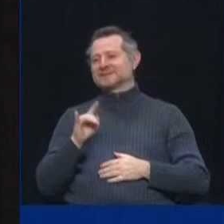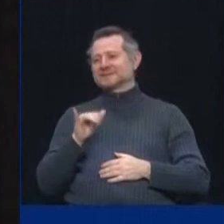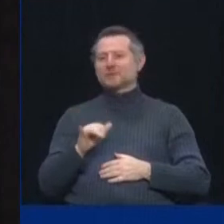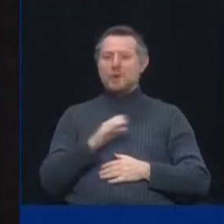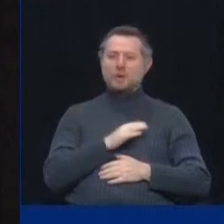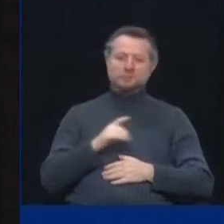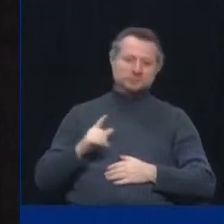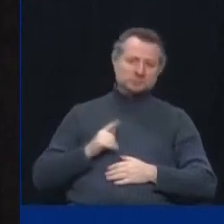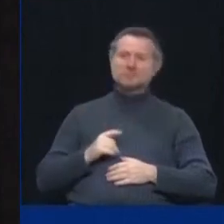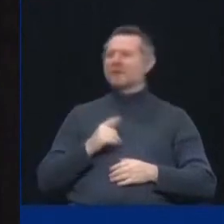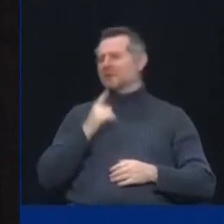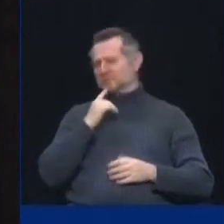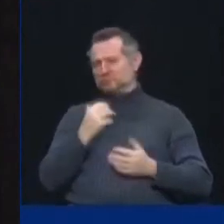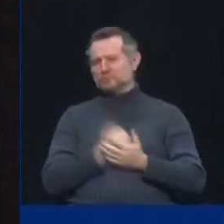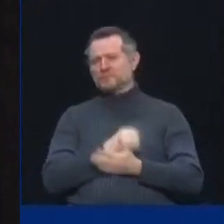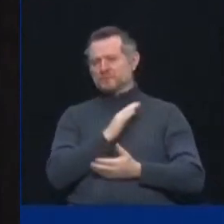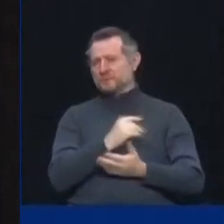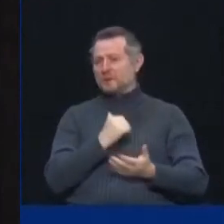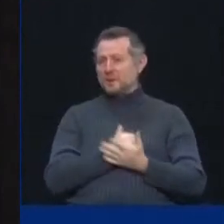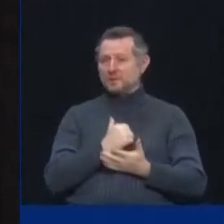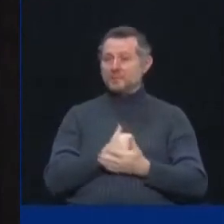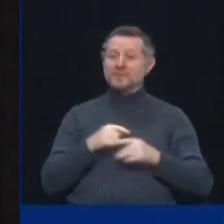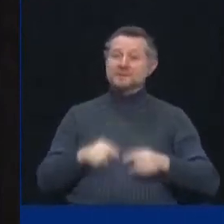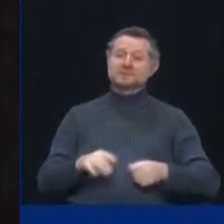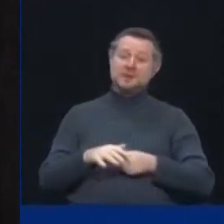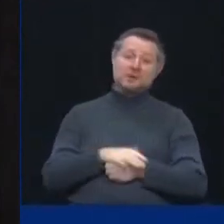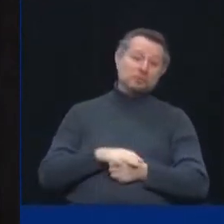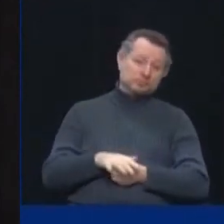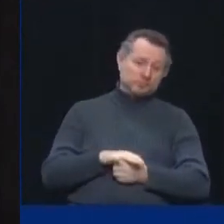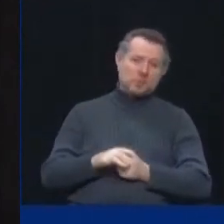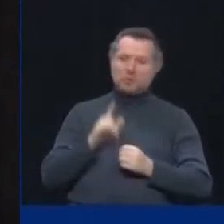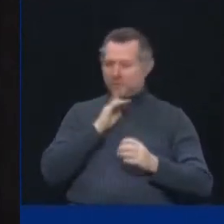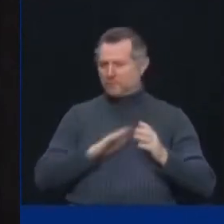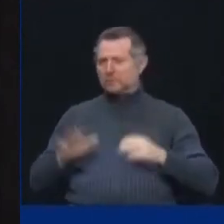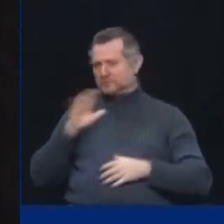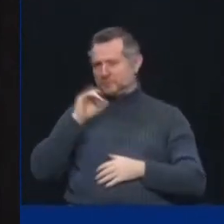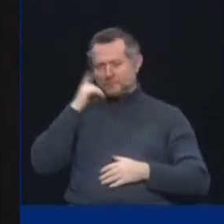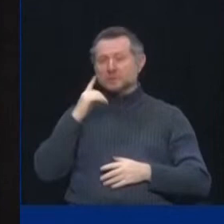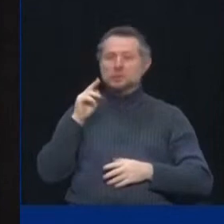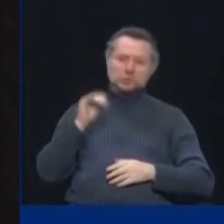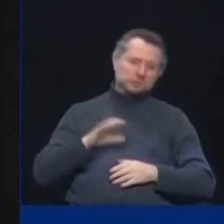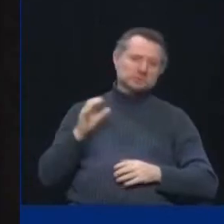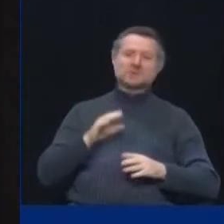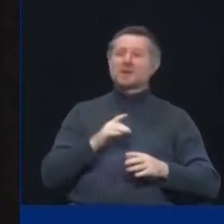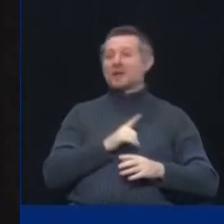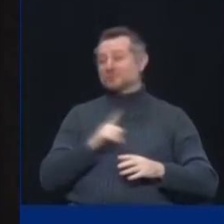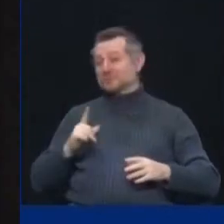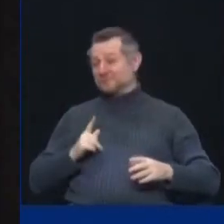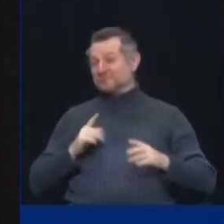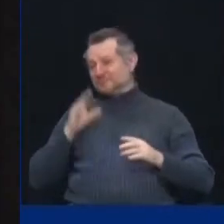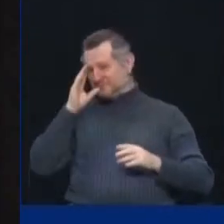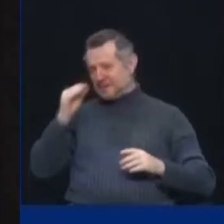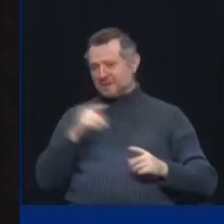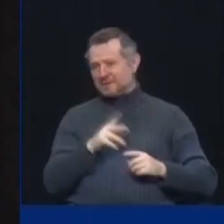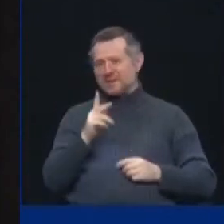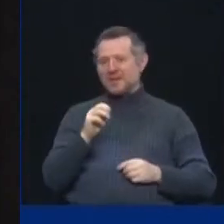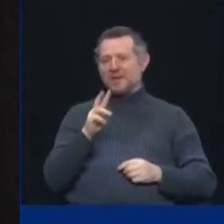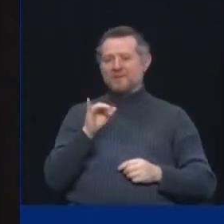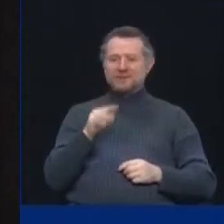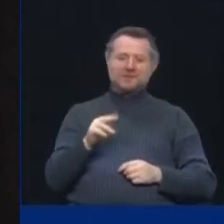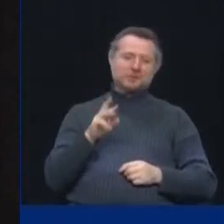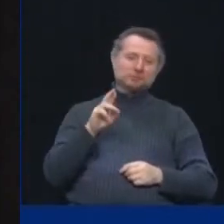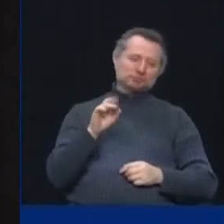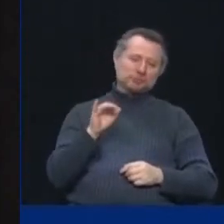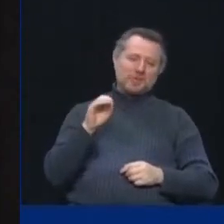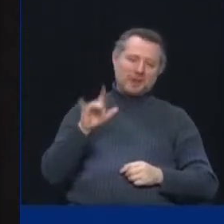representation, not only here in Co-op City, but all over the Bronx and New York City. Councilmember Kevin Riley, thank you for being with us here. I know